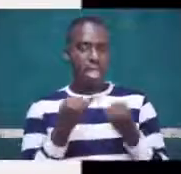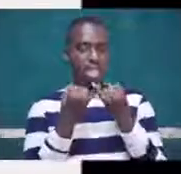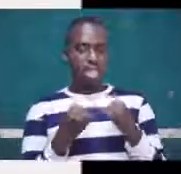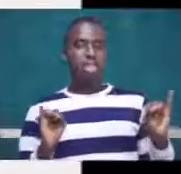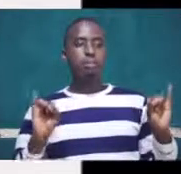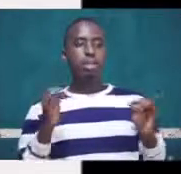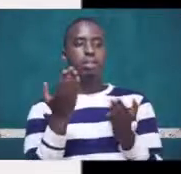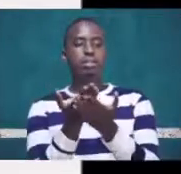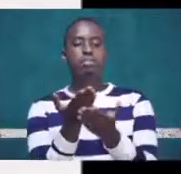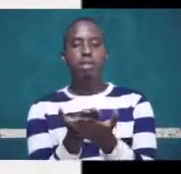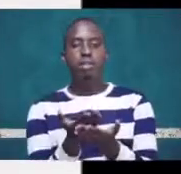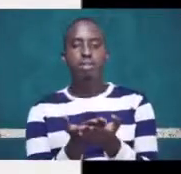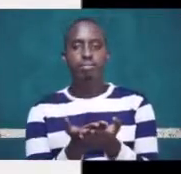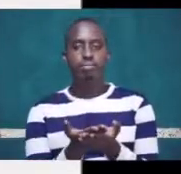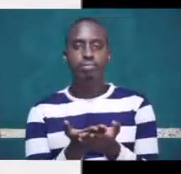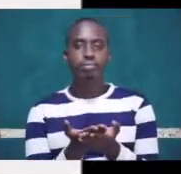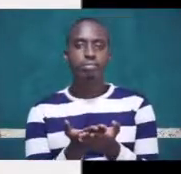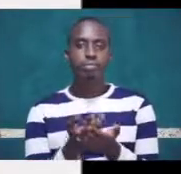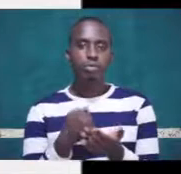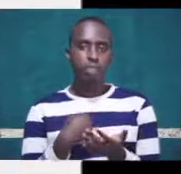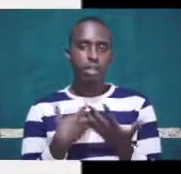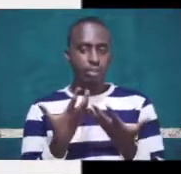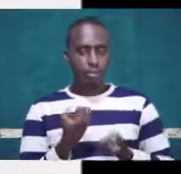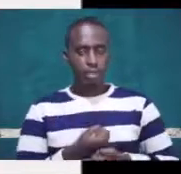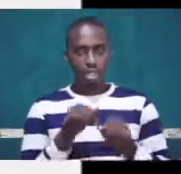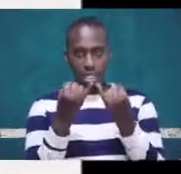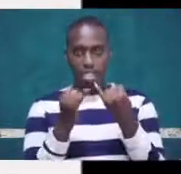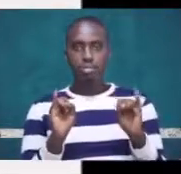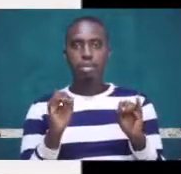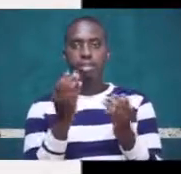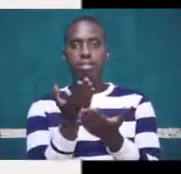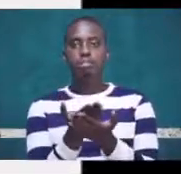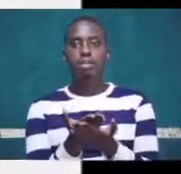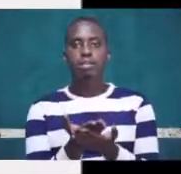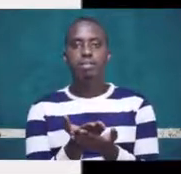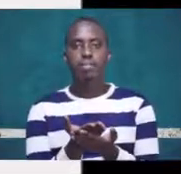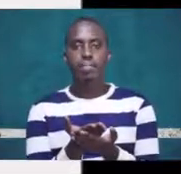demand. We have independent demand.